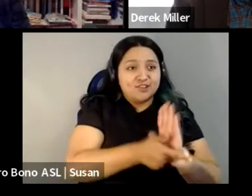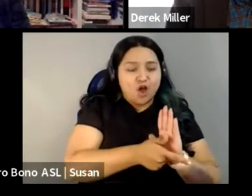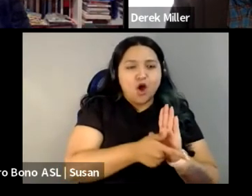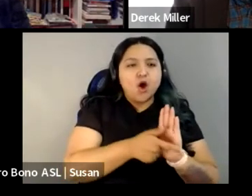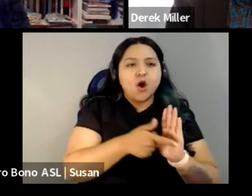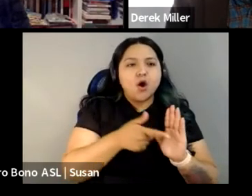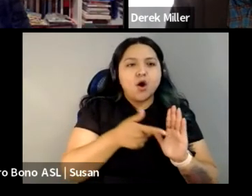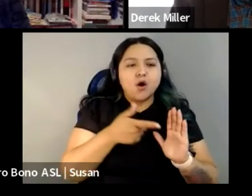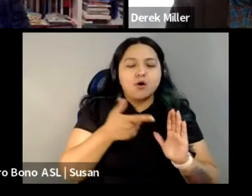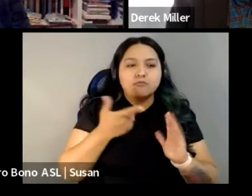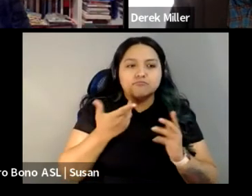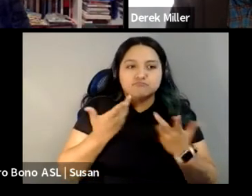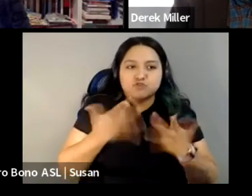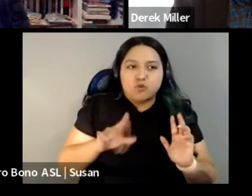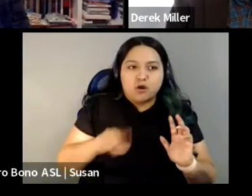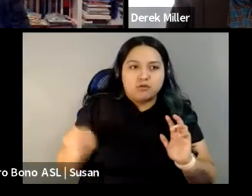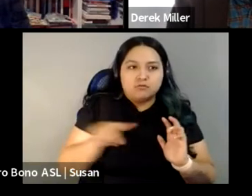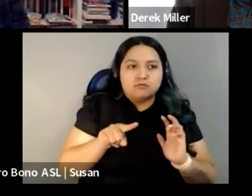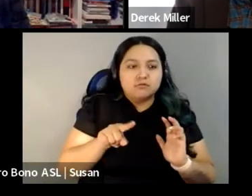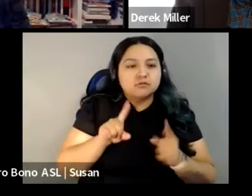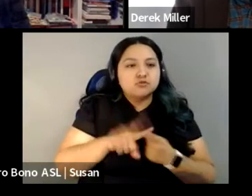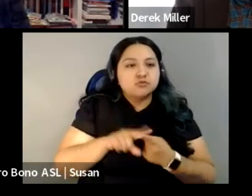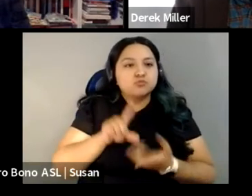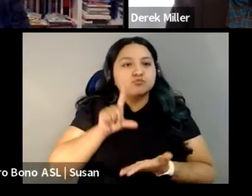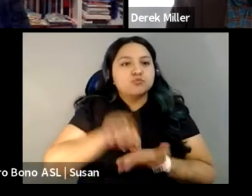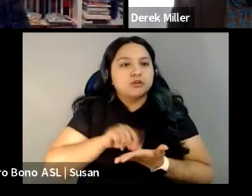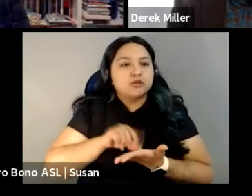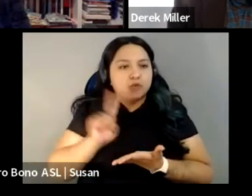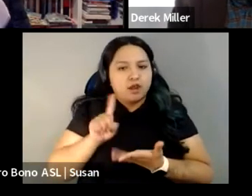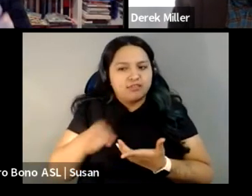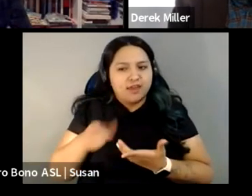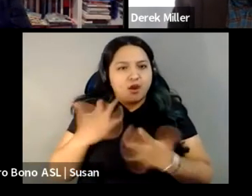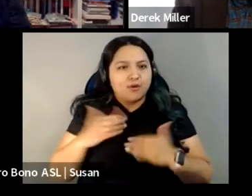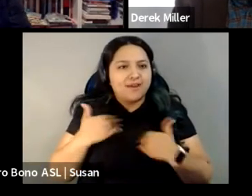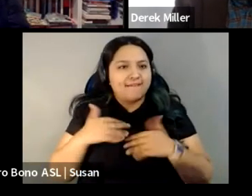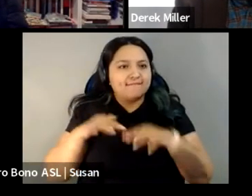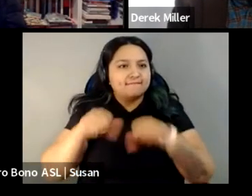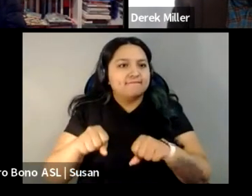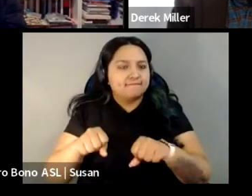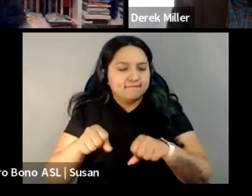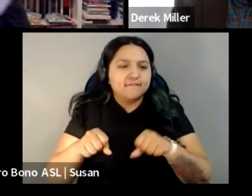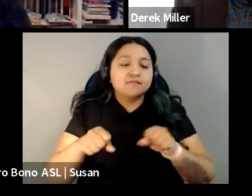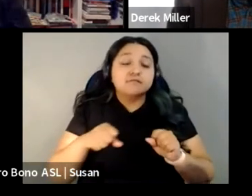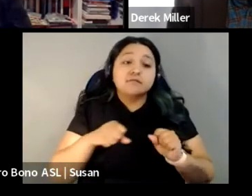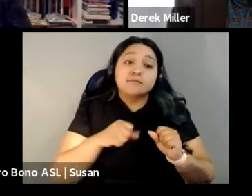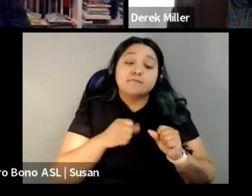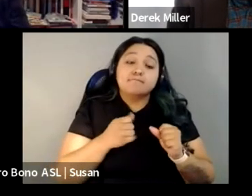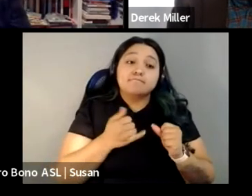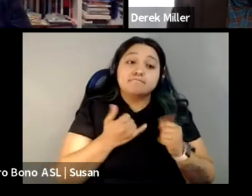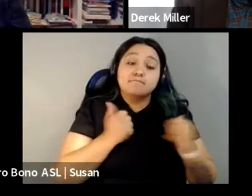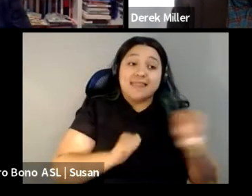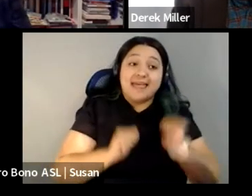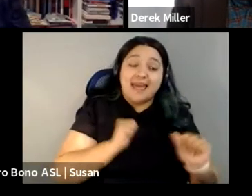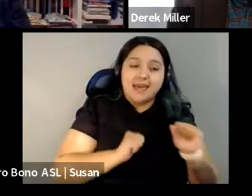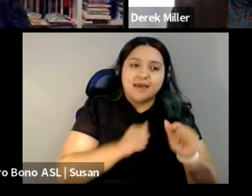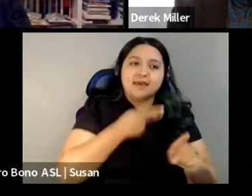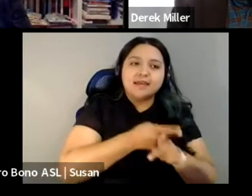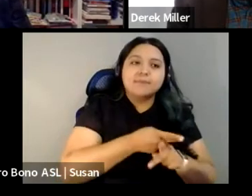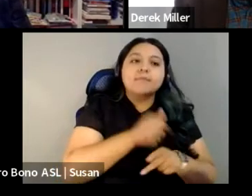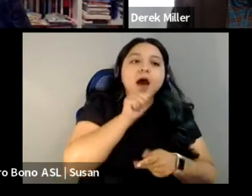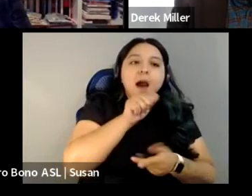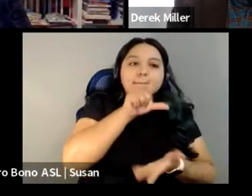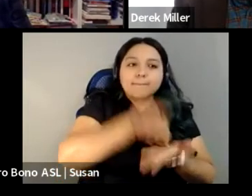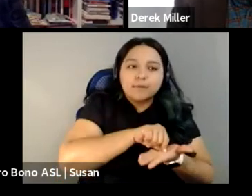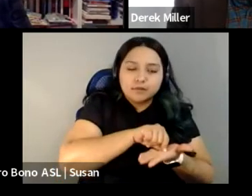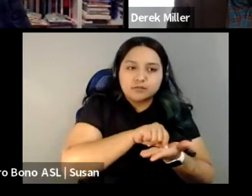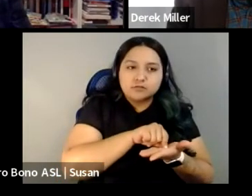the plays that they had secured the rights to. So by keeping a play as an unpublished manuscript, publishers like French maintained control